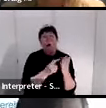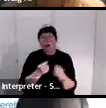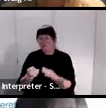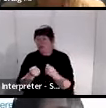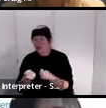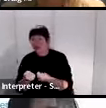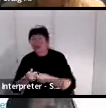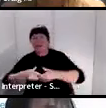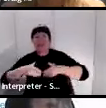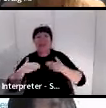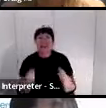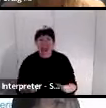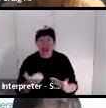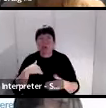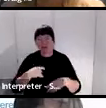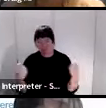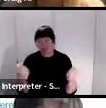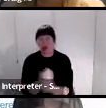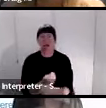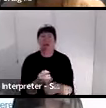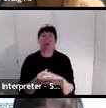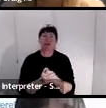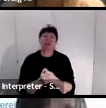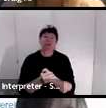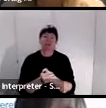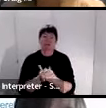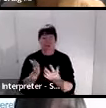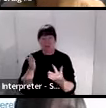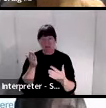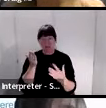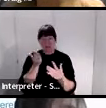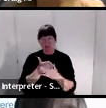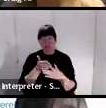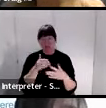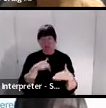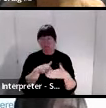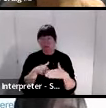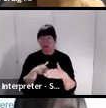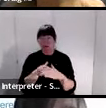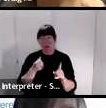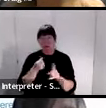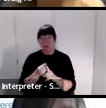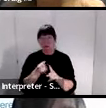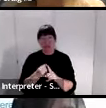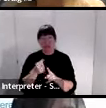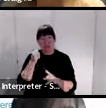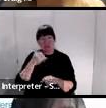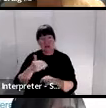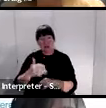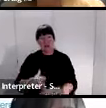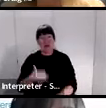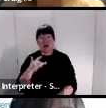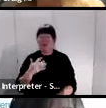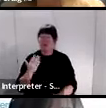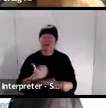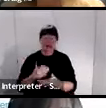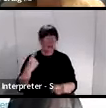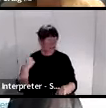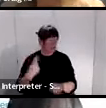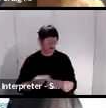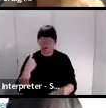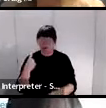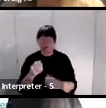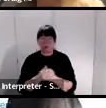regulations now. Access barriers, they significantly affect daily lives, and the issue is urgent. Now,